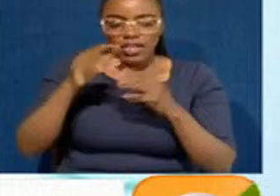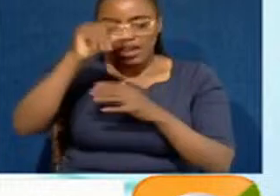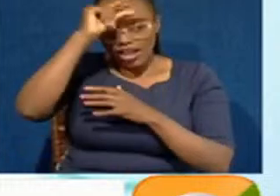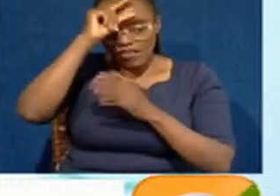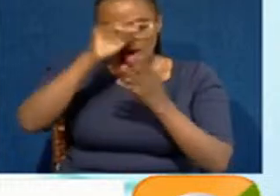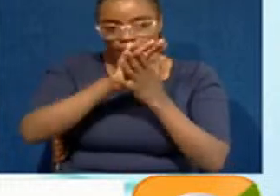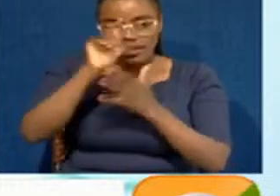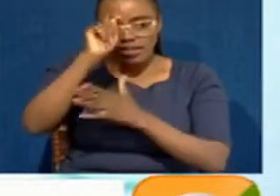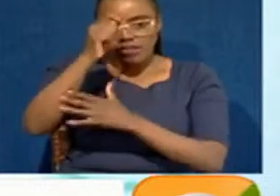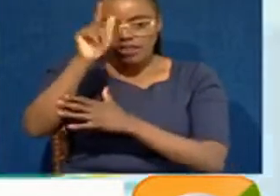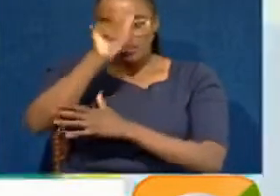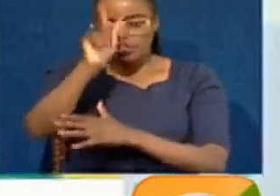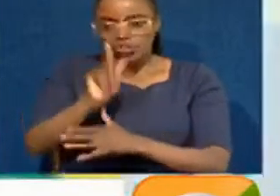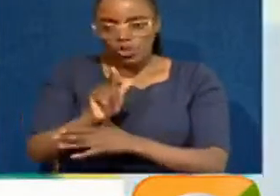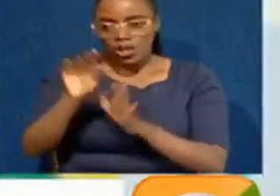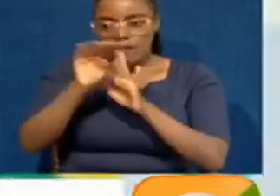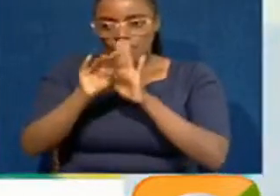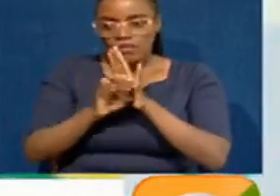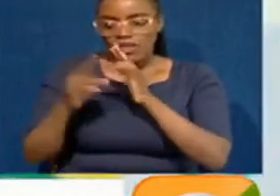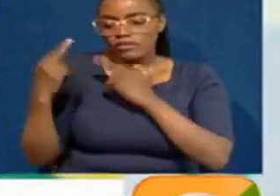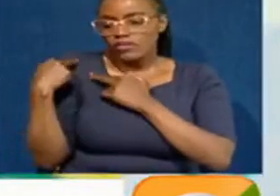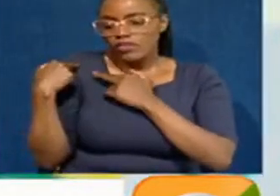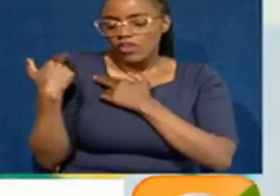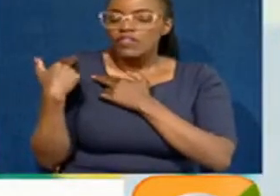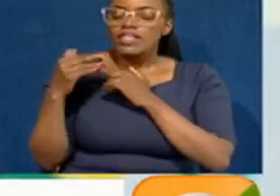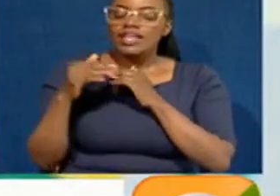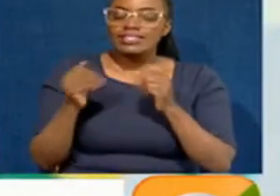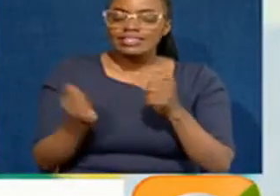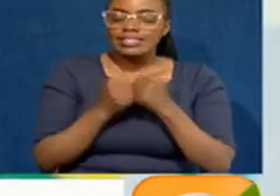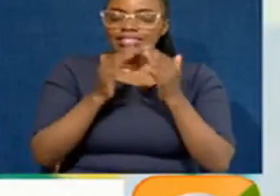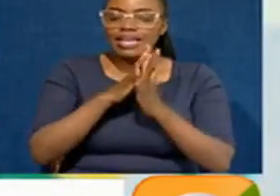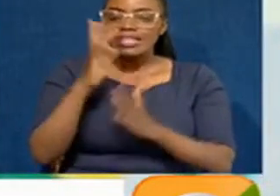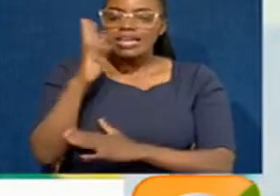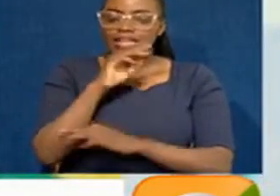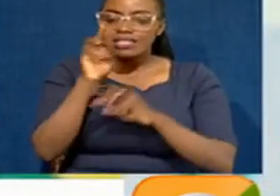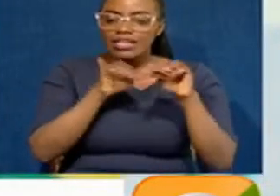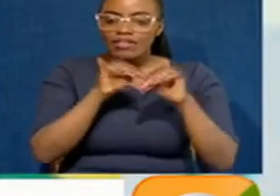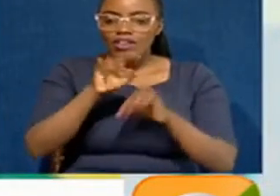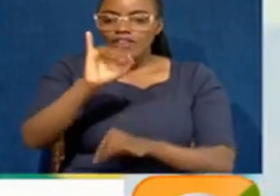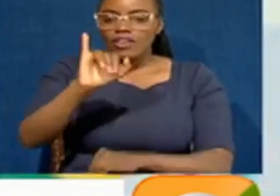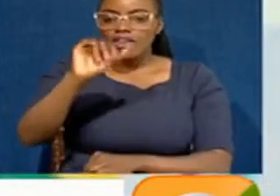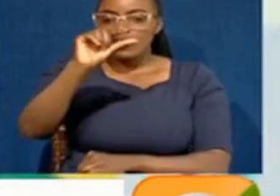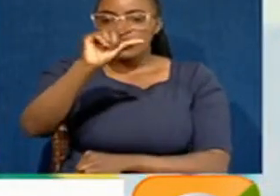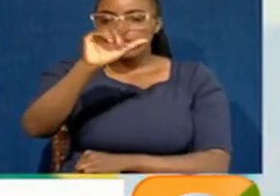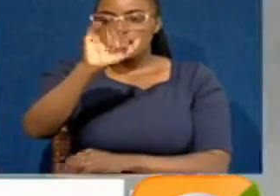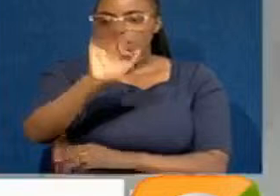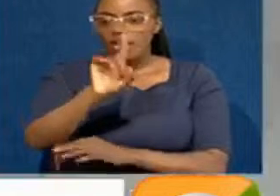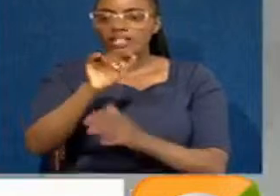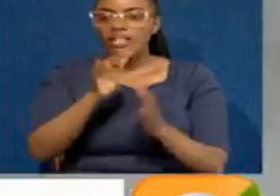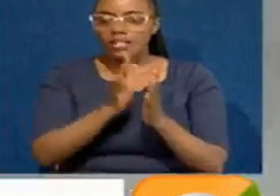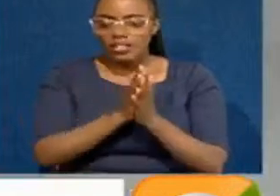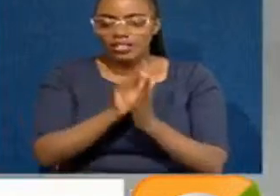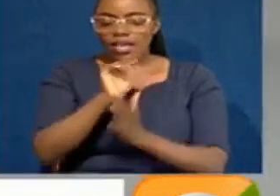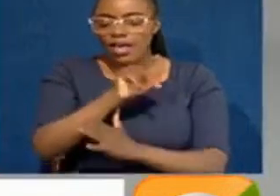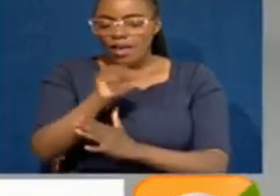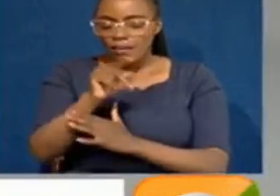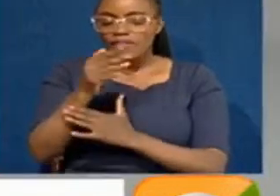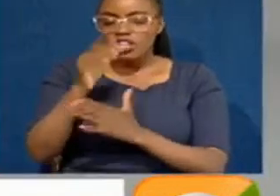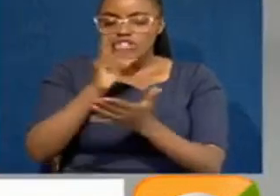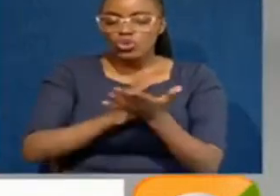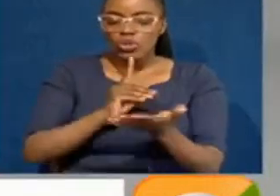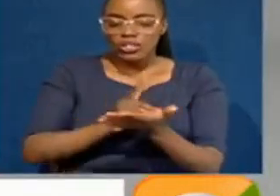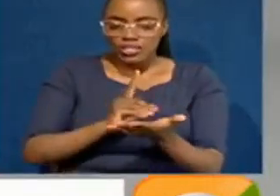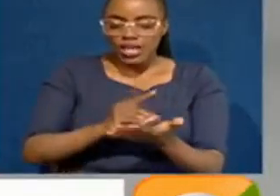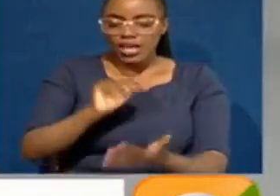the regional program manager in charge of disaster risk management at the IGAD Climate Prediction and Application Center, Dr. Ahmed